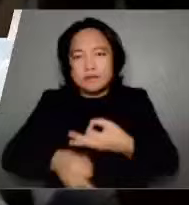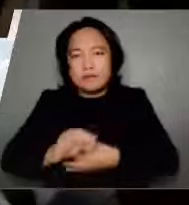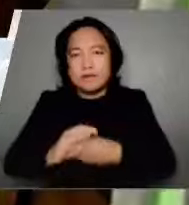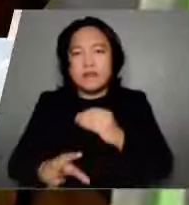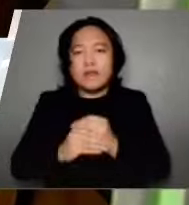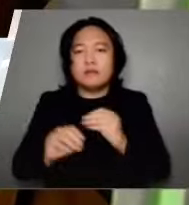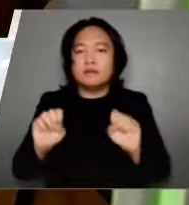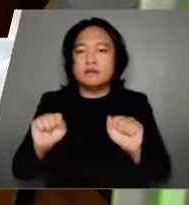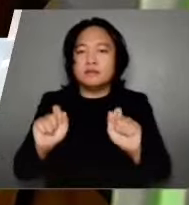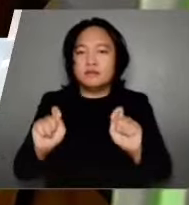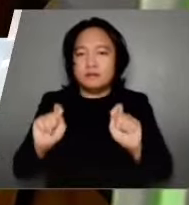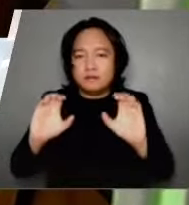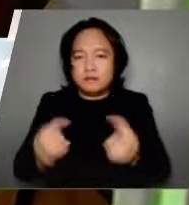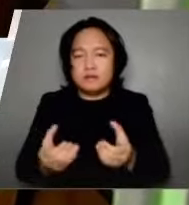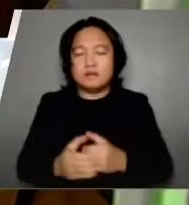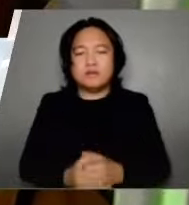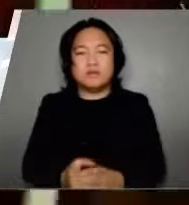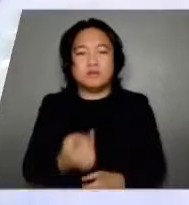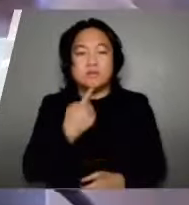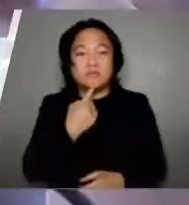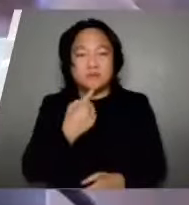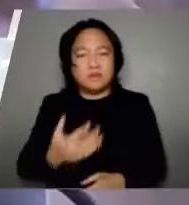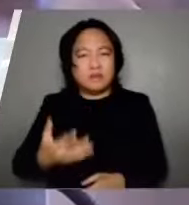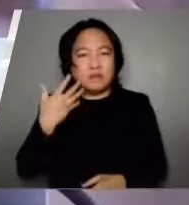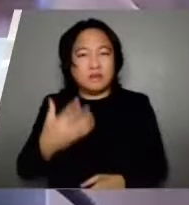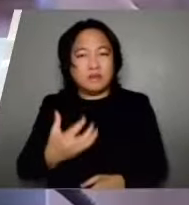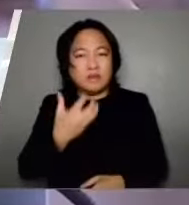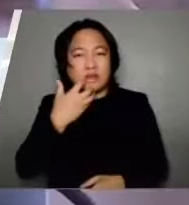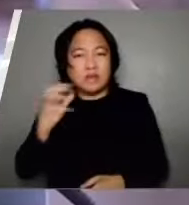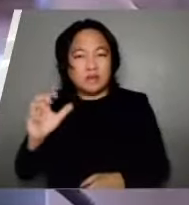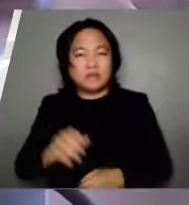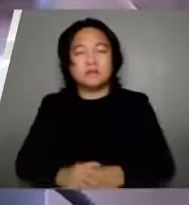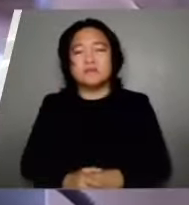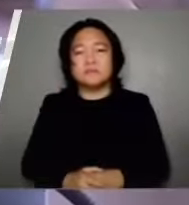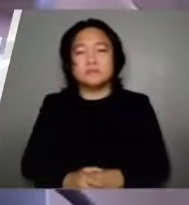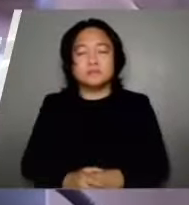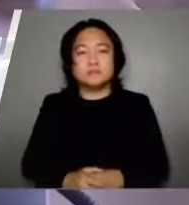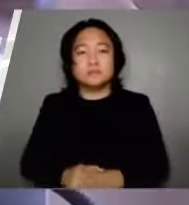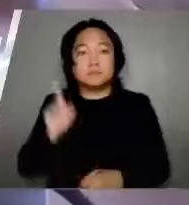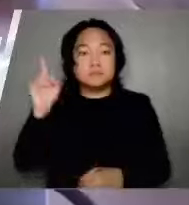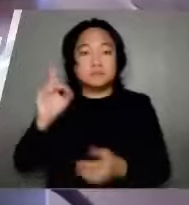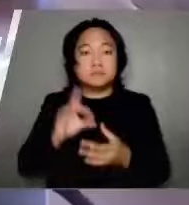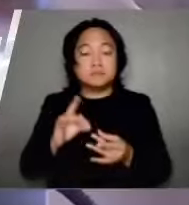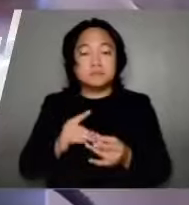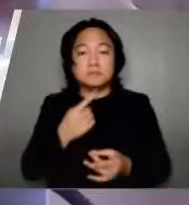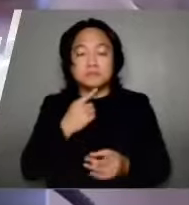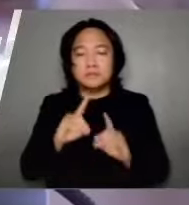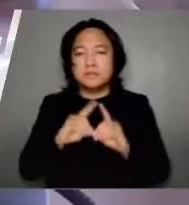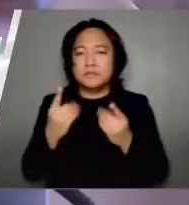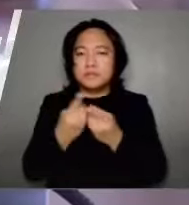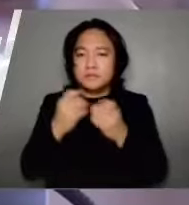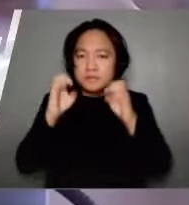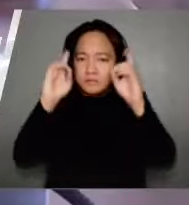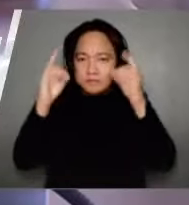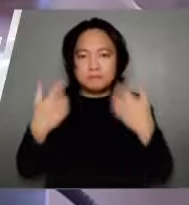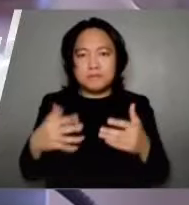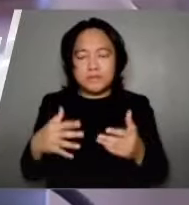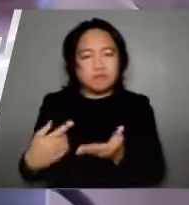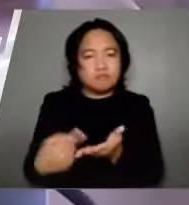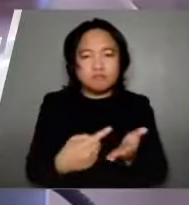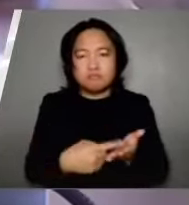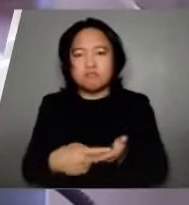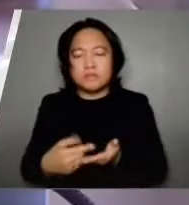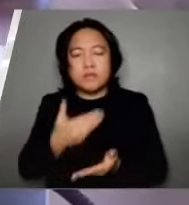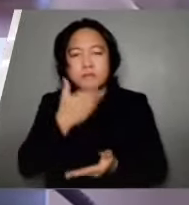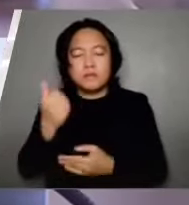ang idinahilan ng mga sumagot. The position taken by the Department of Education on the gradual reversion to the April-May school break was based